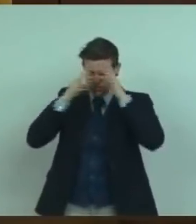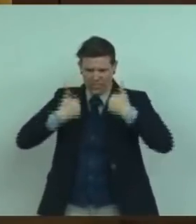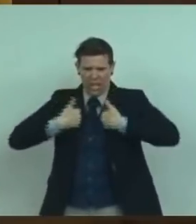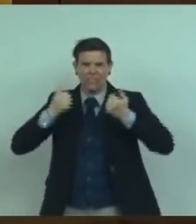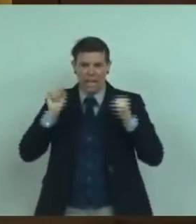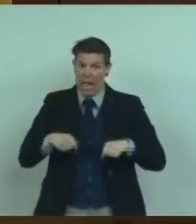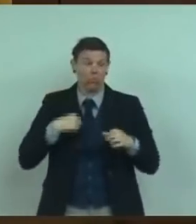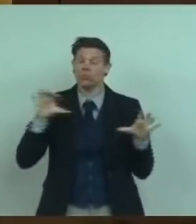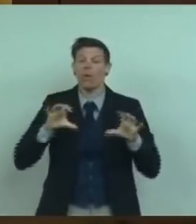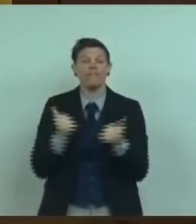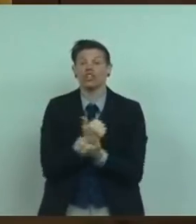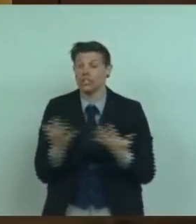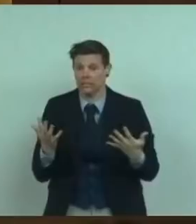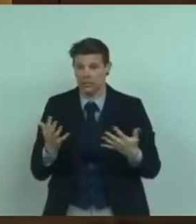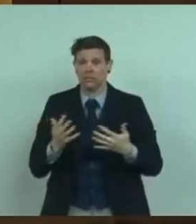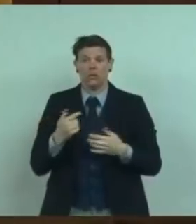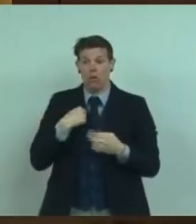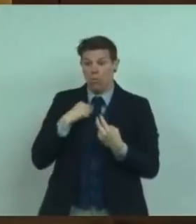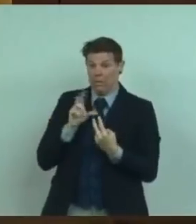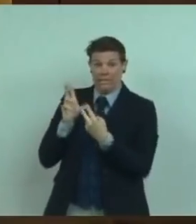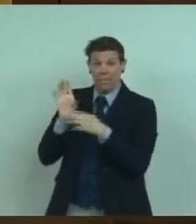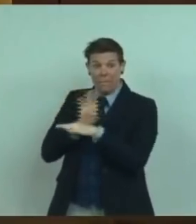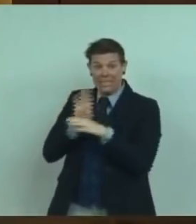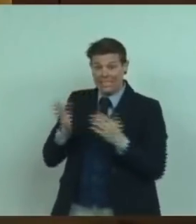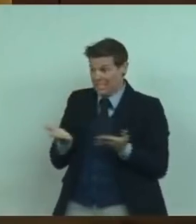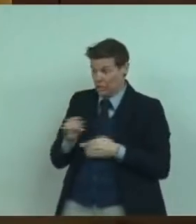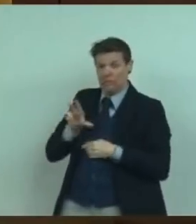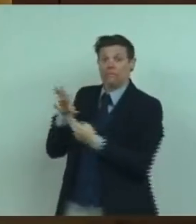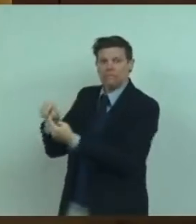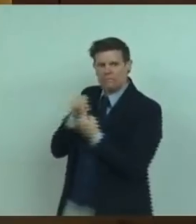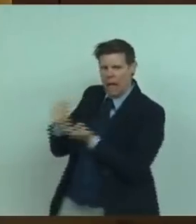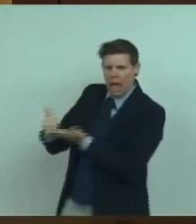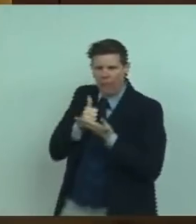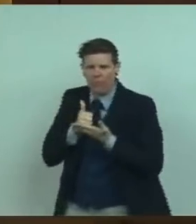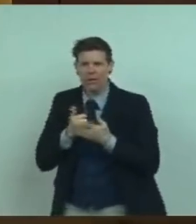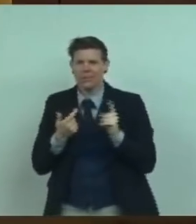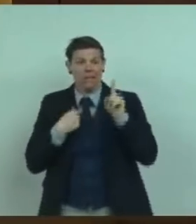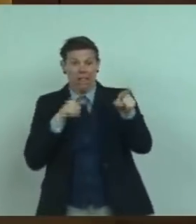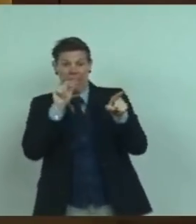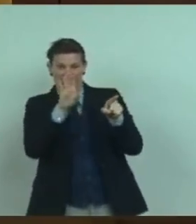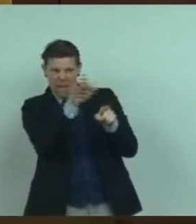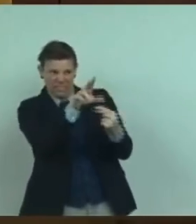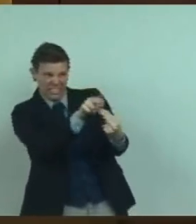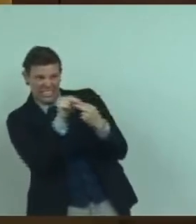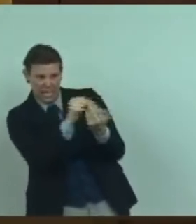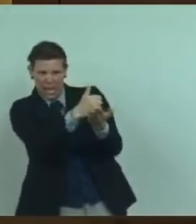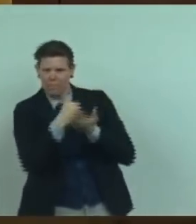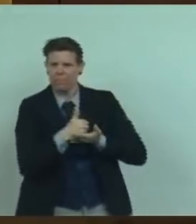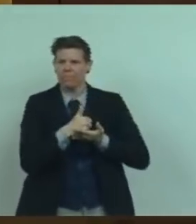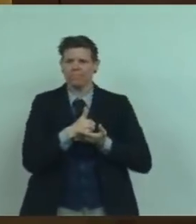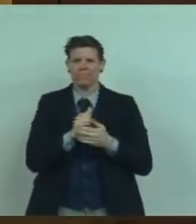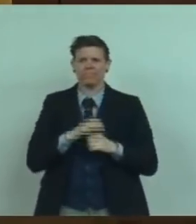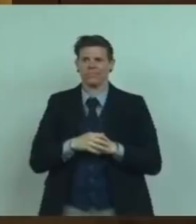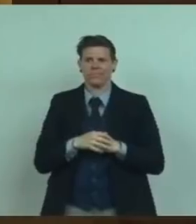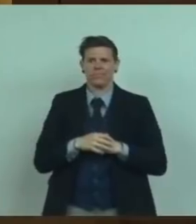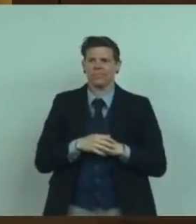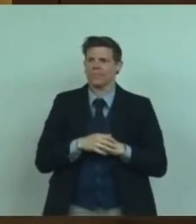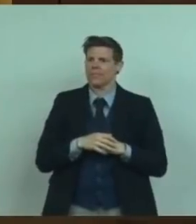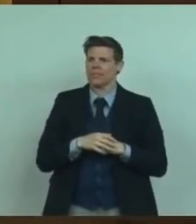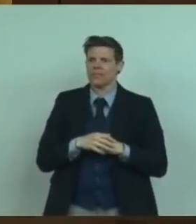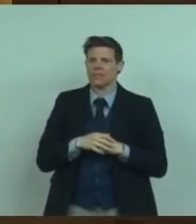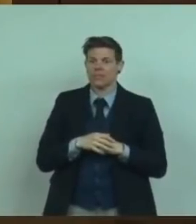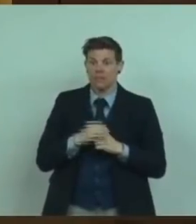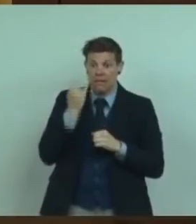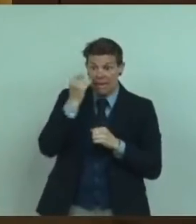And two, everything we have at our disposal to purchase those anywhere in the world. We're also doing that,